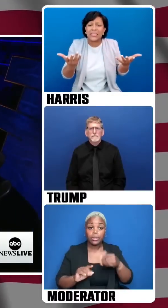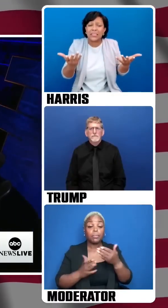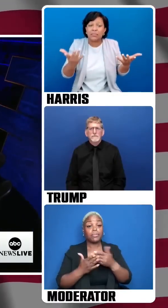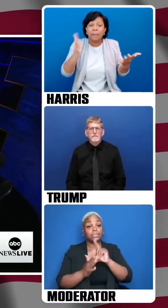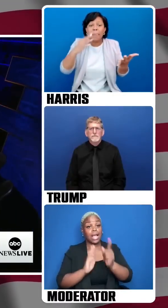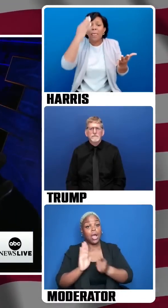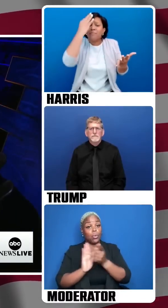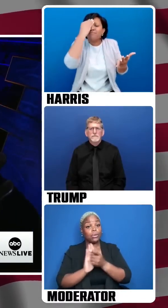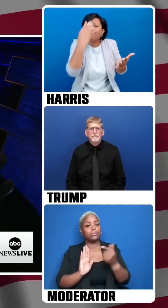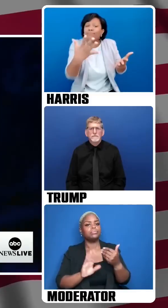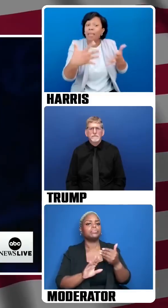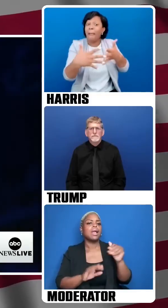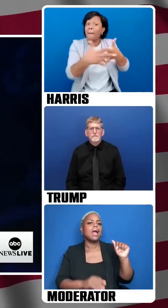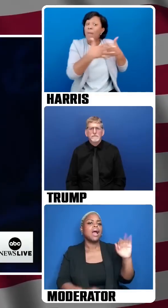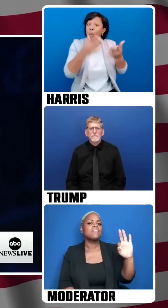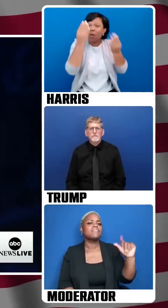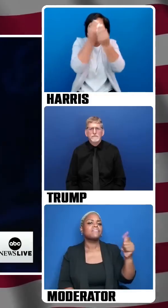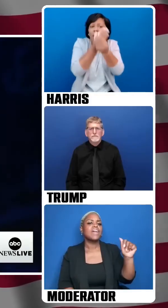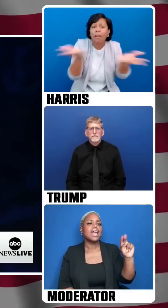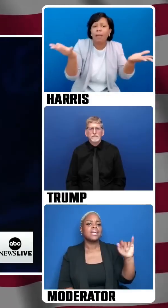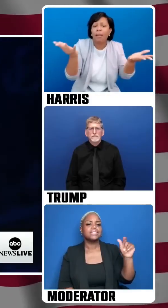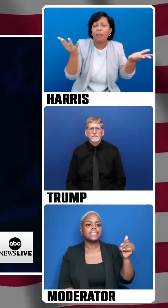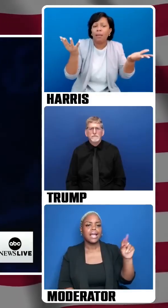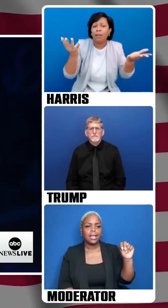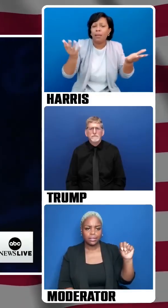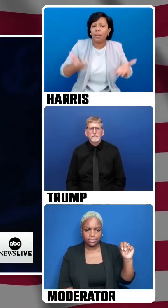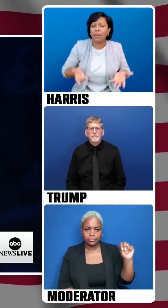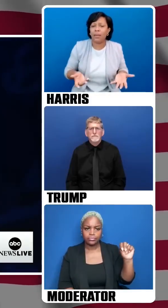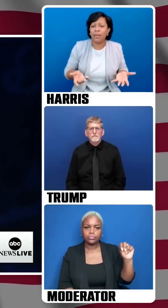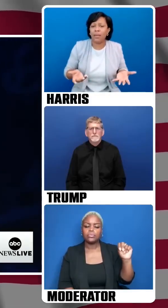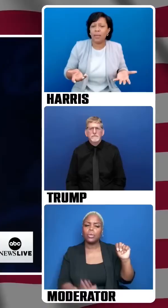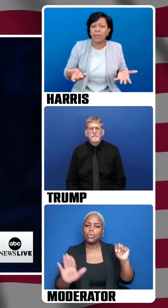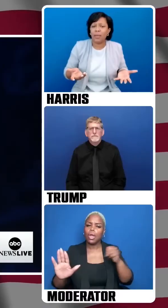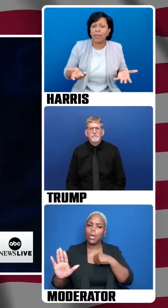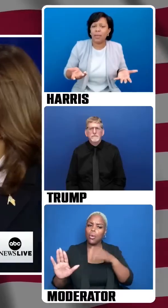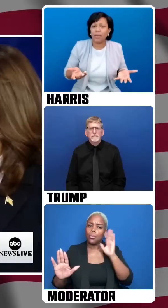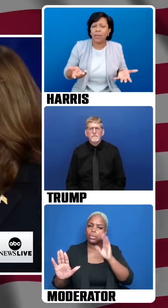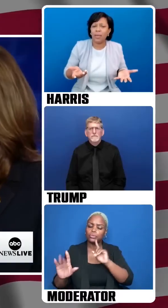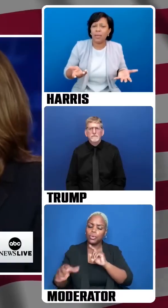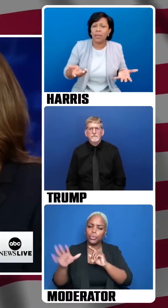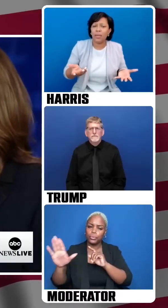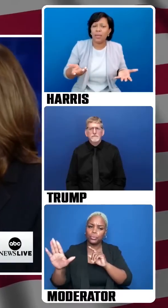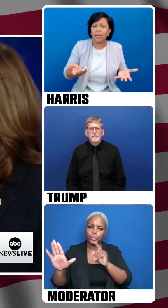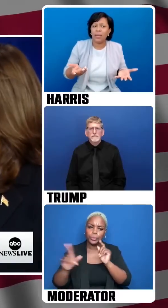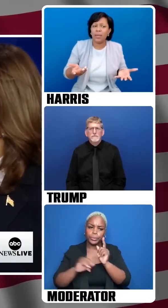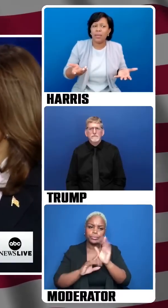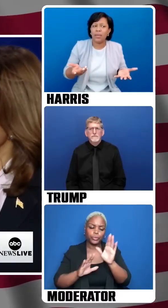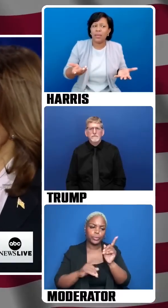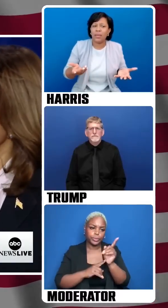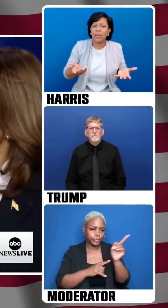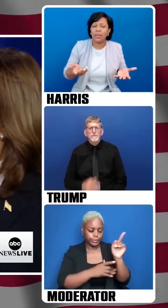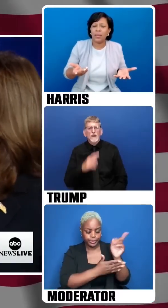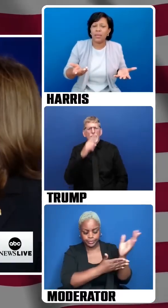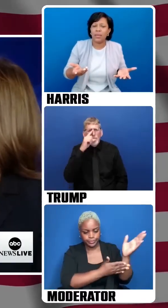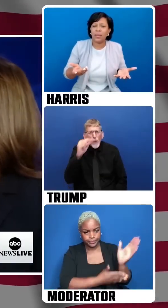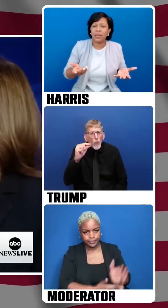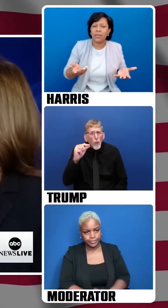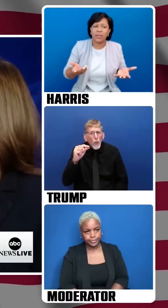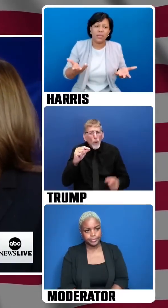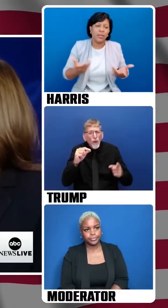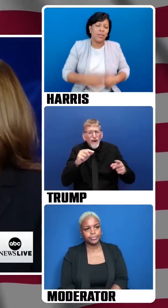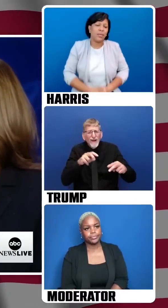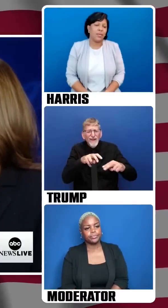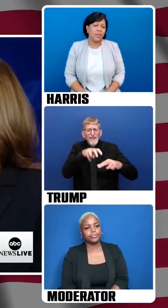something you said earlier, and I'll give you a minute here. Putin would be sitting in Moscow, and he wouldn't have